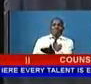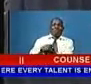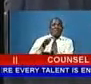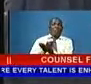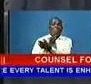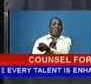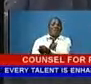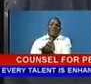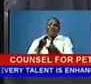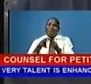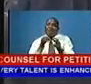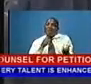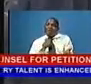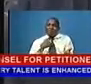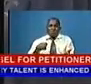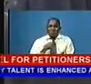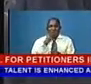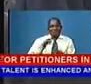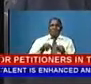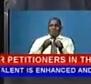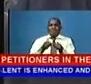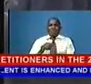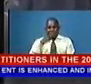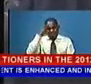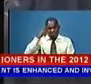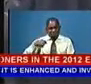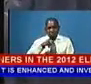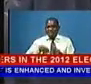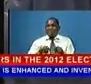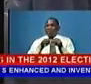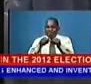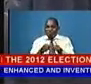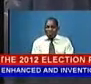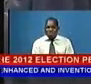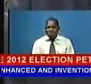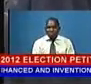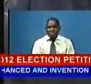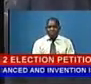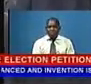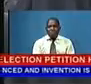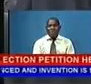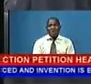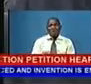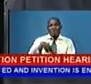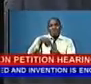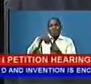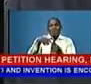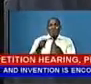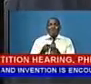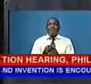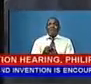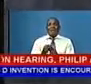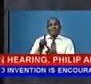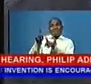with this sort of unclarity, we cannot proceed in any meaningful way. Especially when it's being